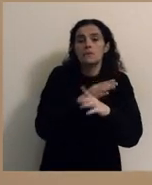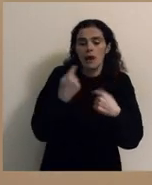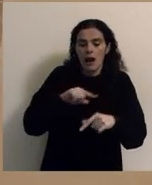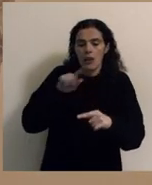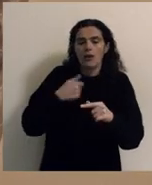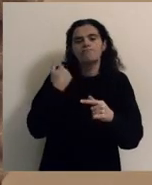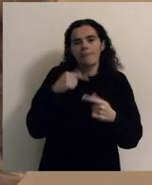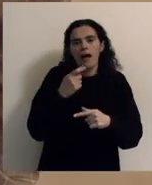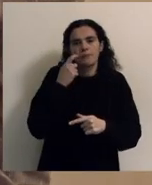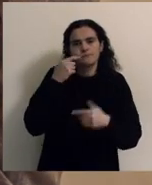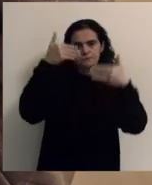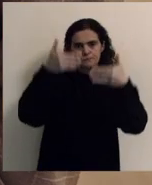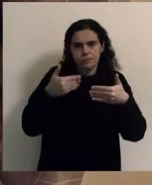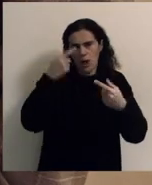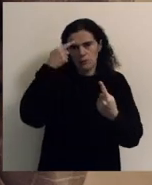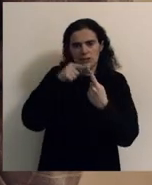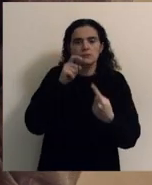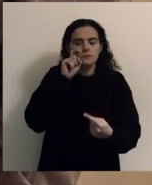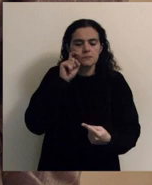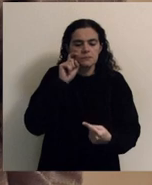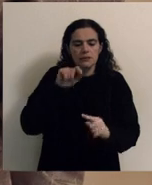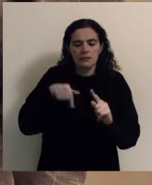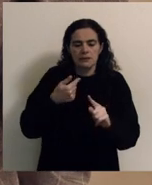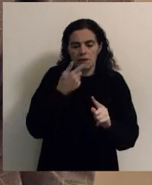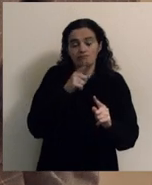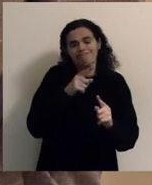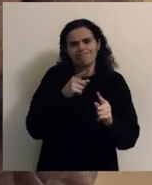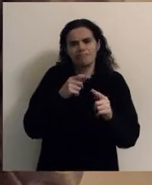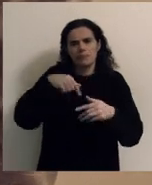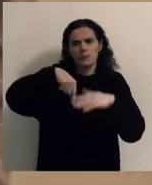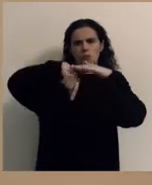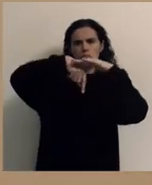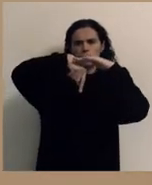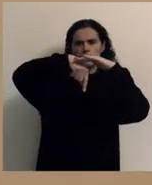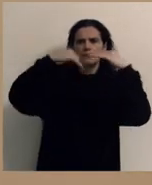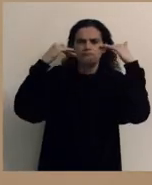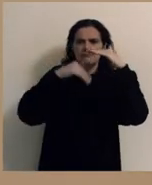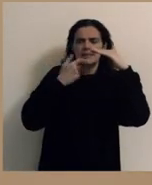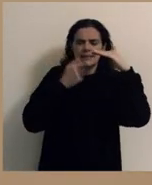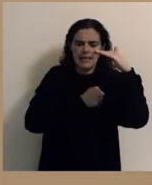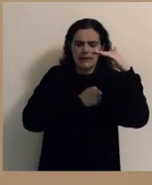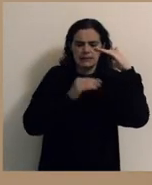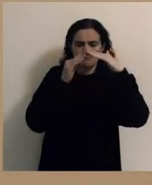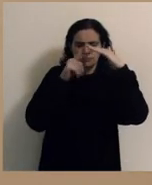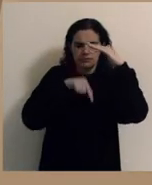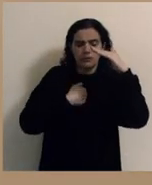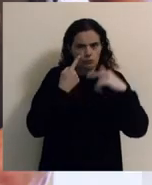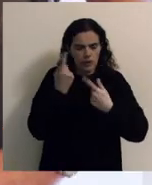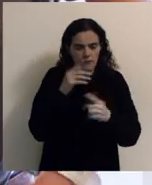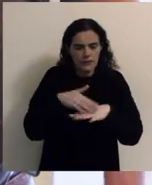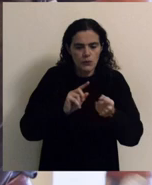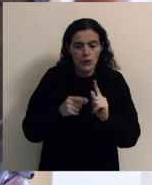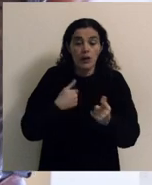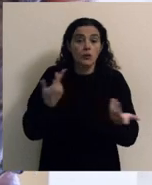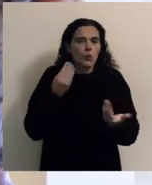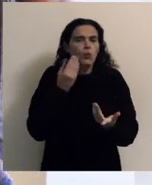this framed to protect it, and rather than hanging it from the ceiling, I'm going to show you what we're doing with it. And